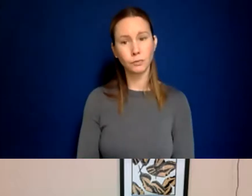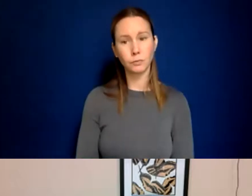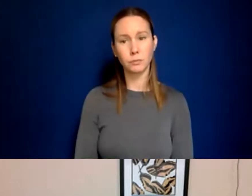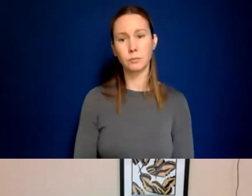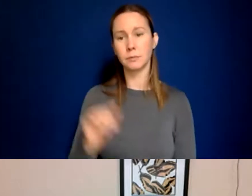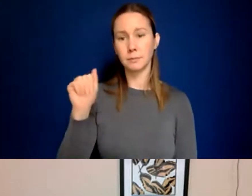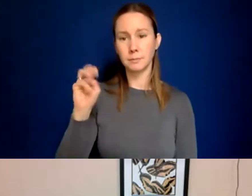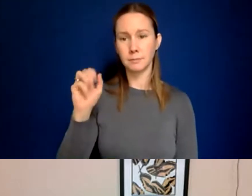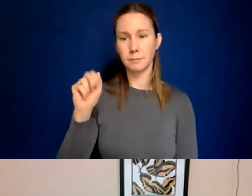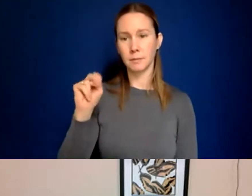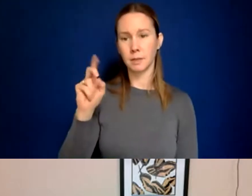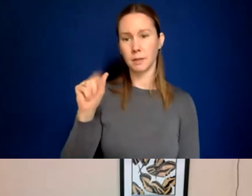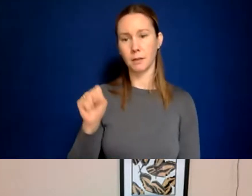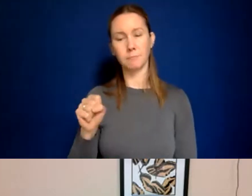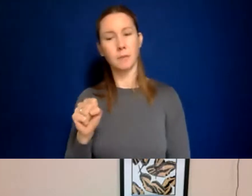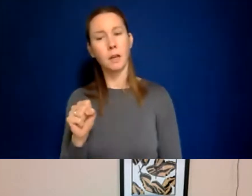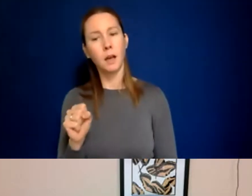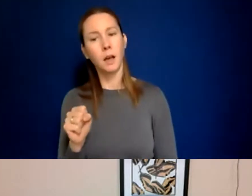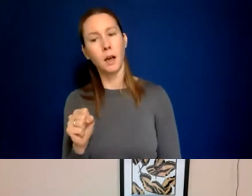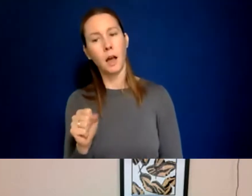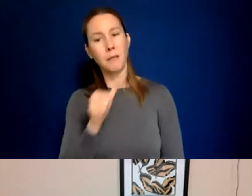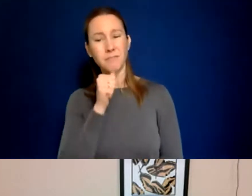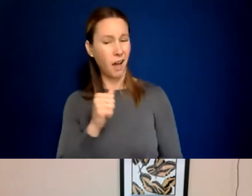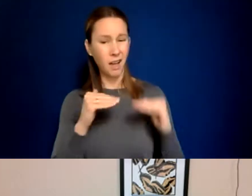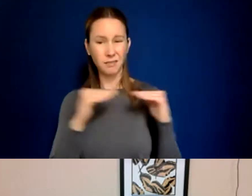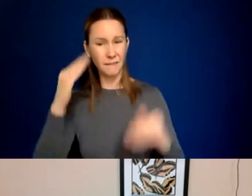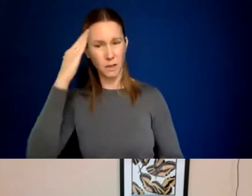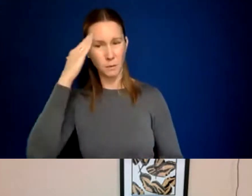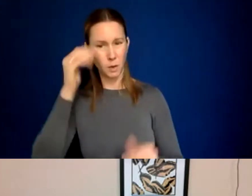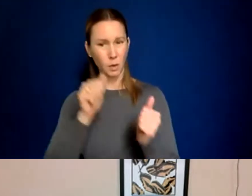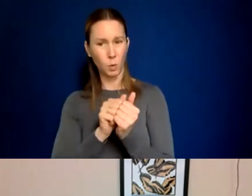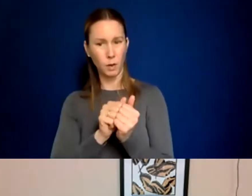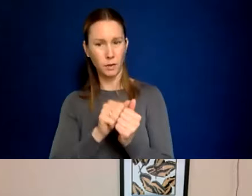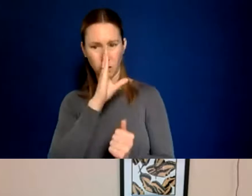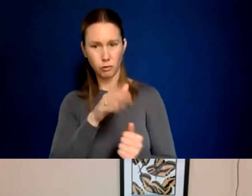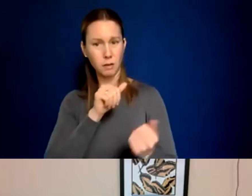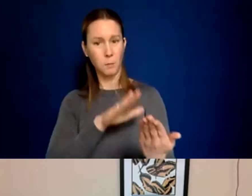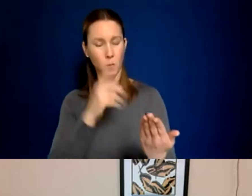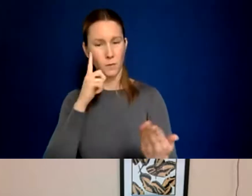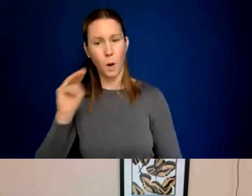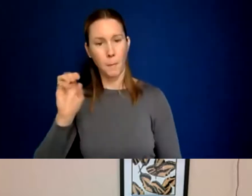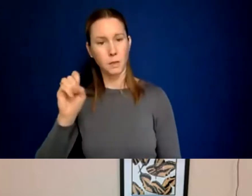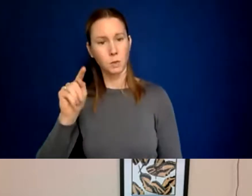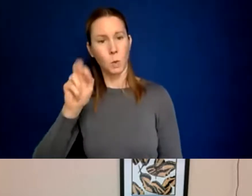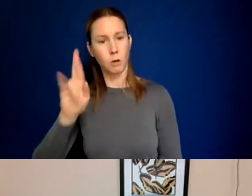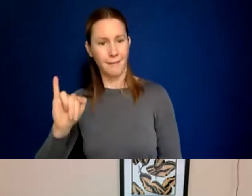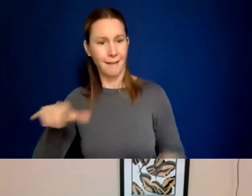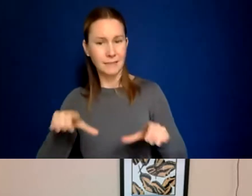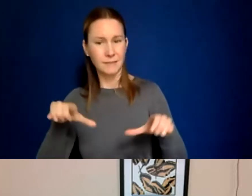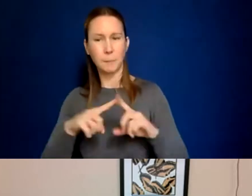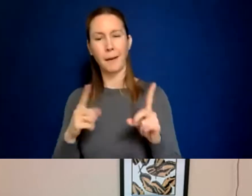Yeah, kind of similar to Alison, not as familiar in direct approach for applying Montessori activities, but I know it's kind of more kind of